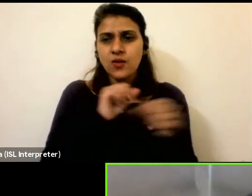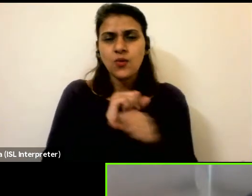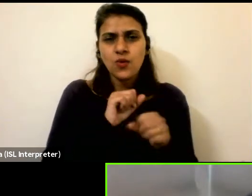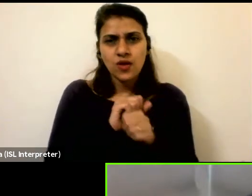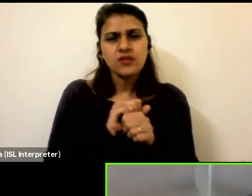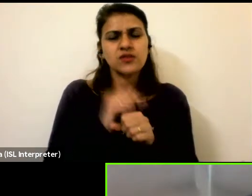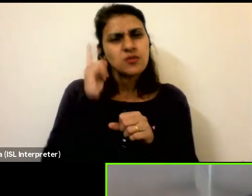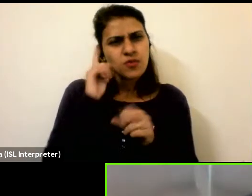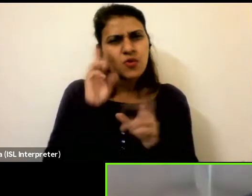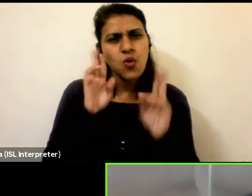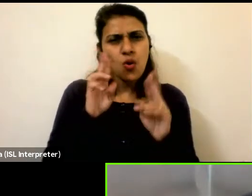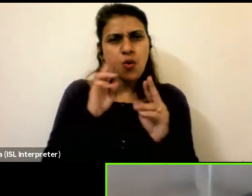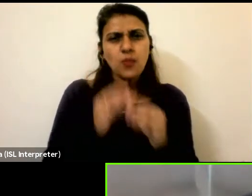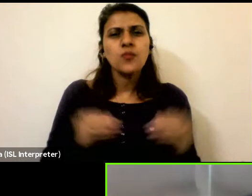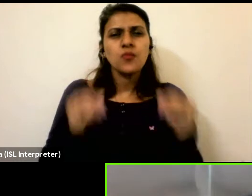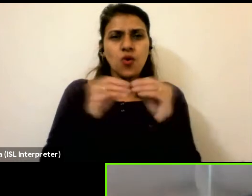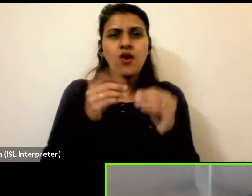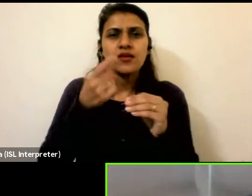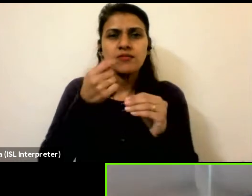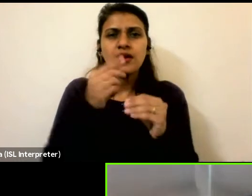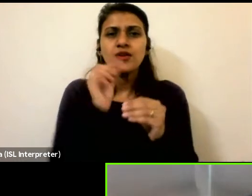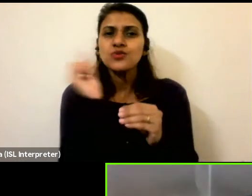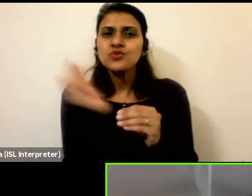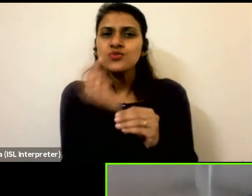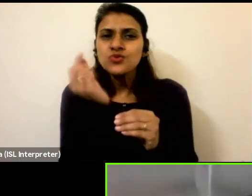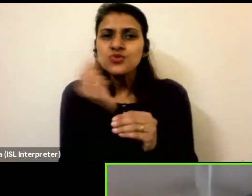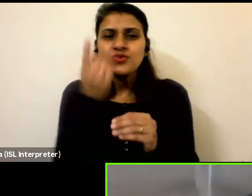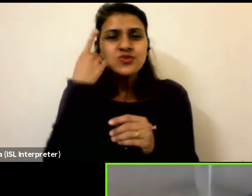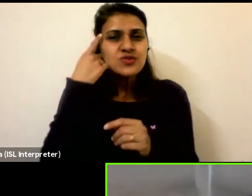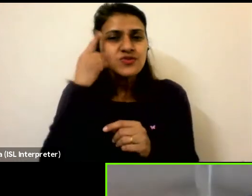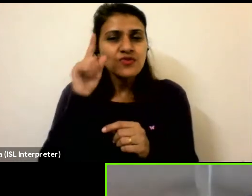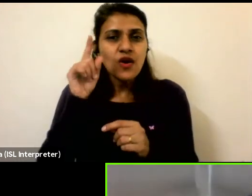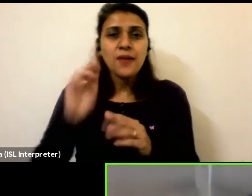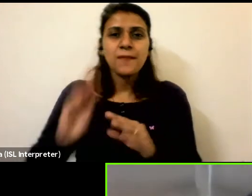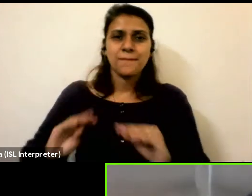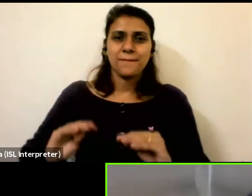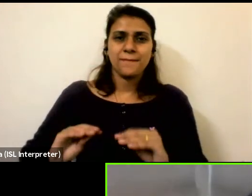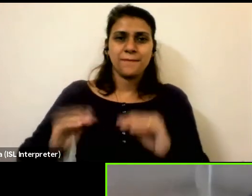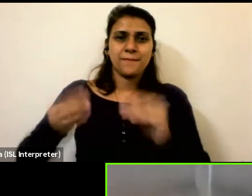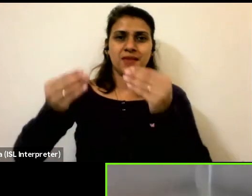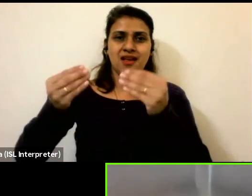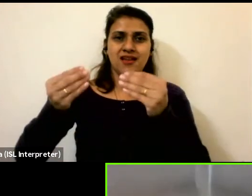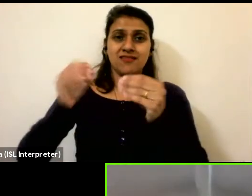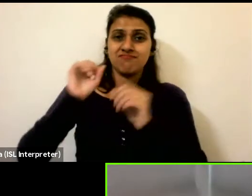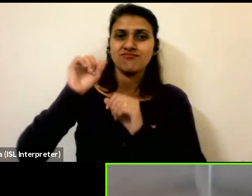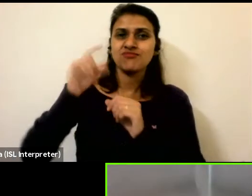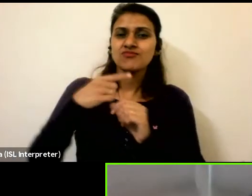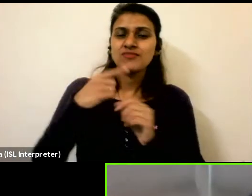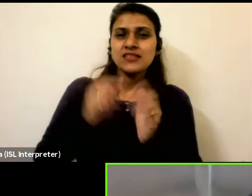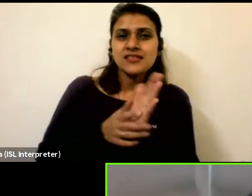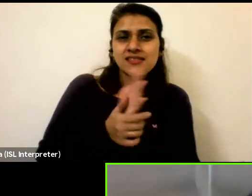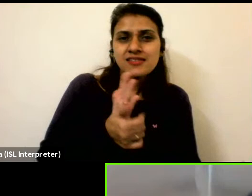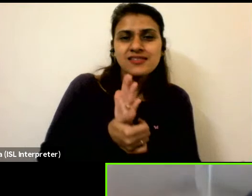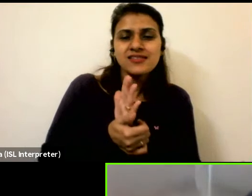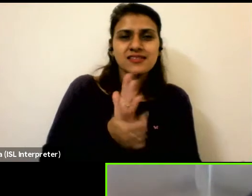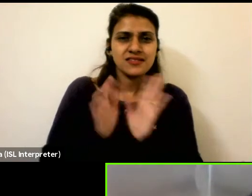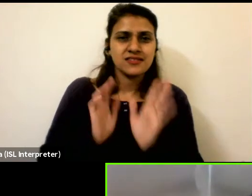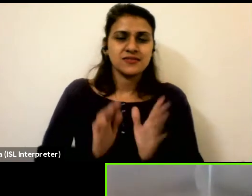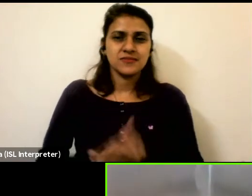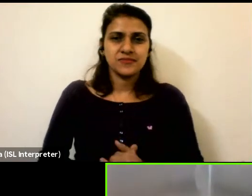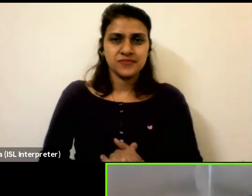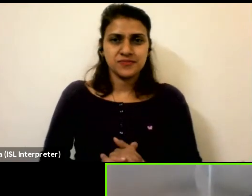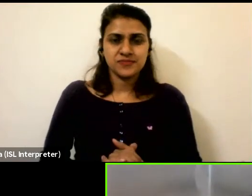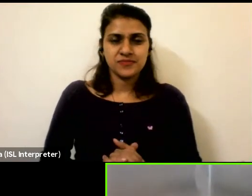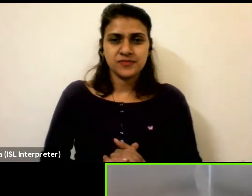their money can be used for actually improving the skills and the other